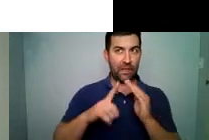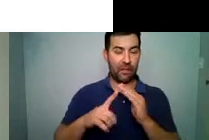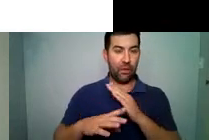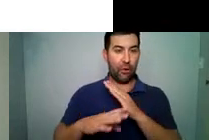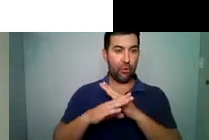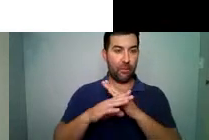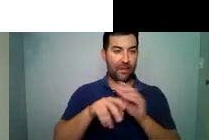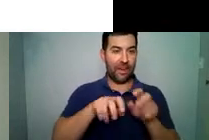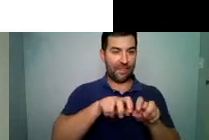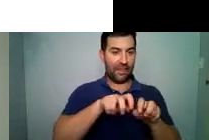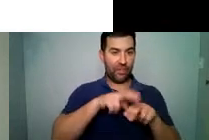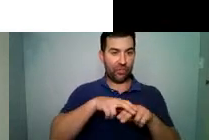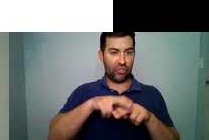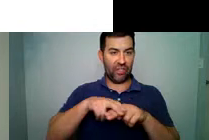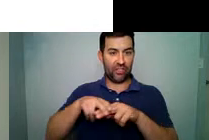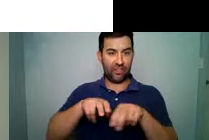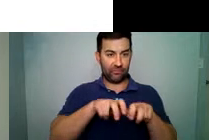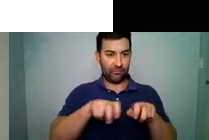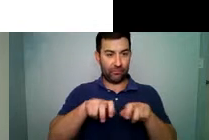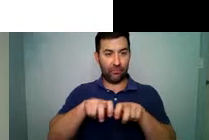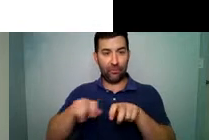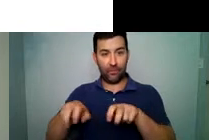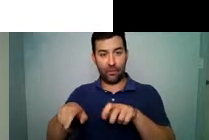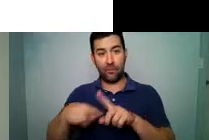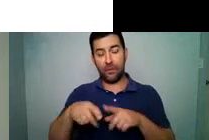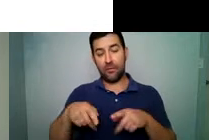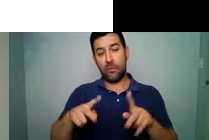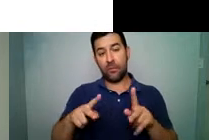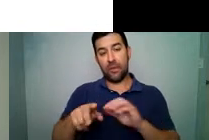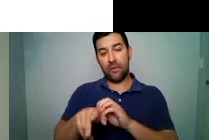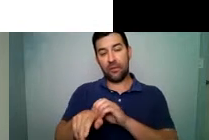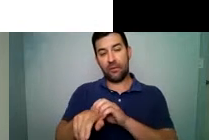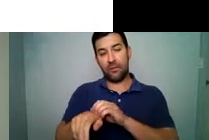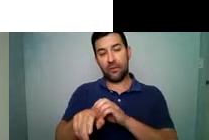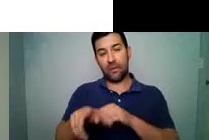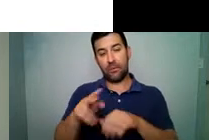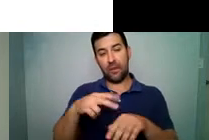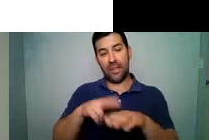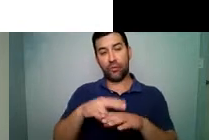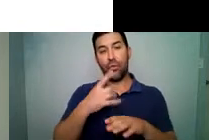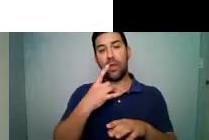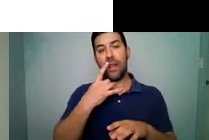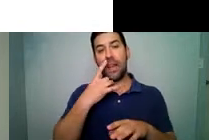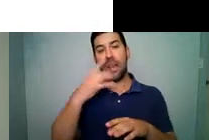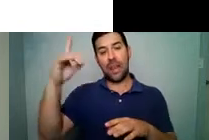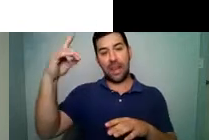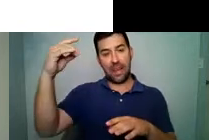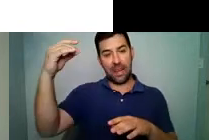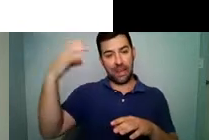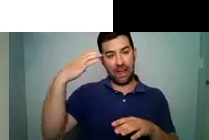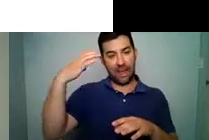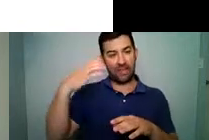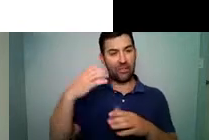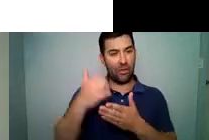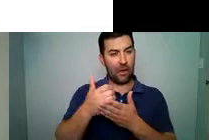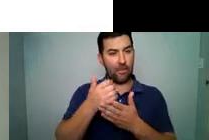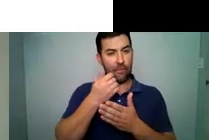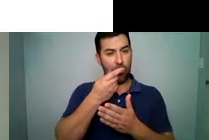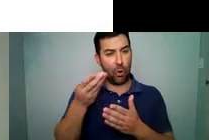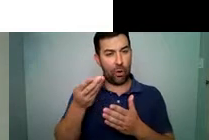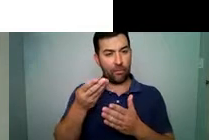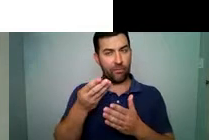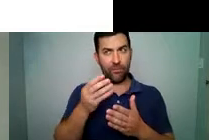and all of that, but might also allow for some natural light to, make a little bit of a difference and for it not to